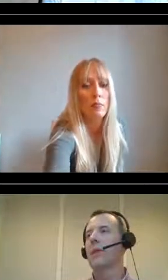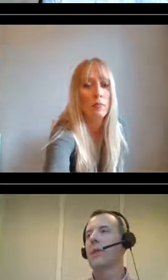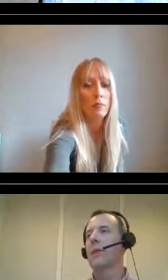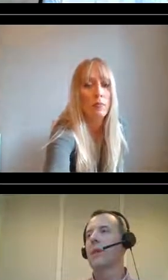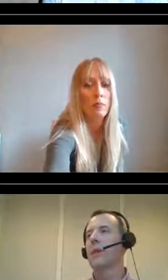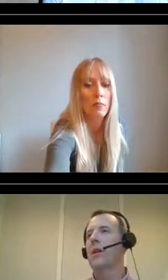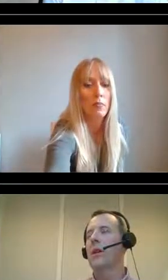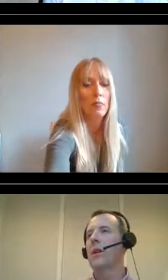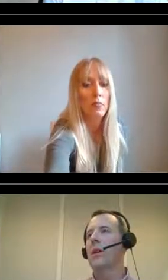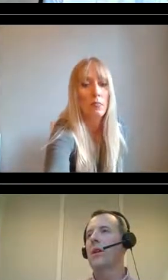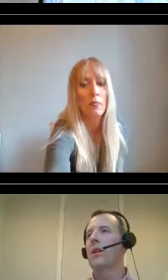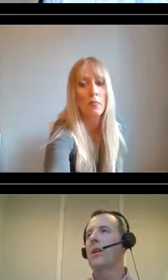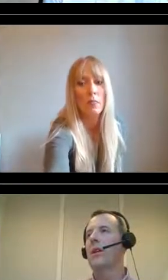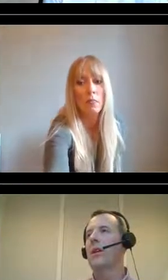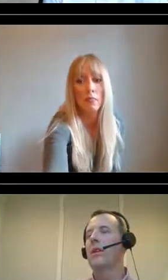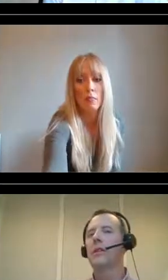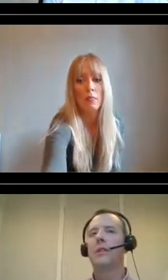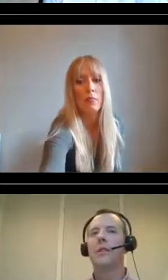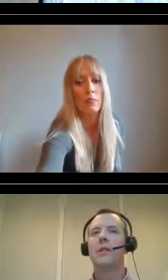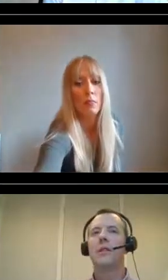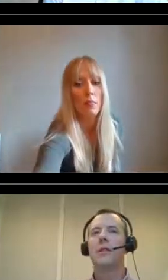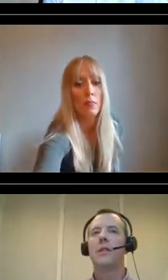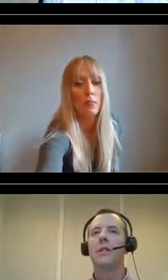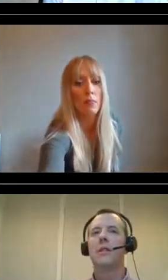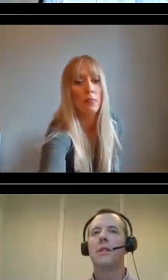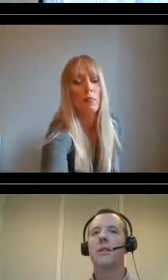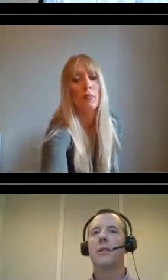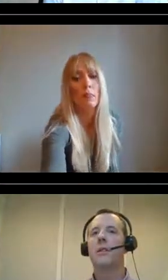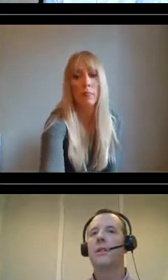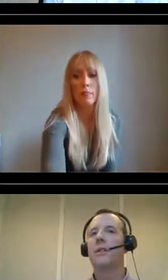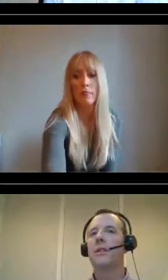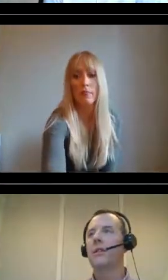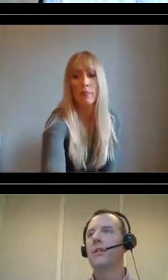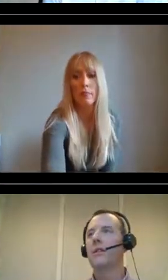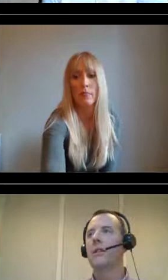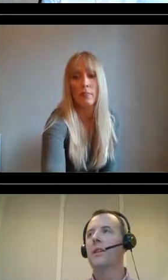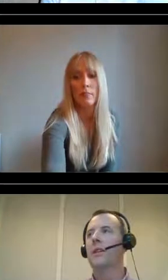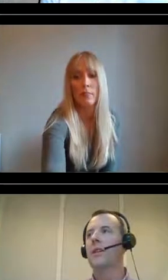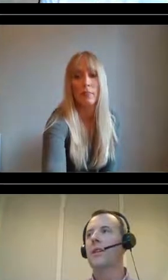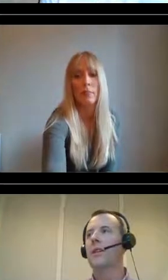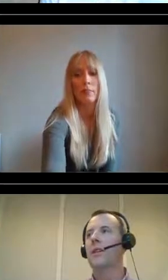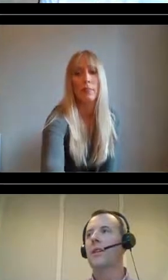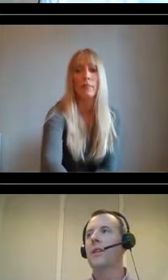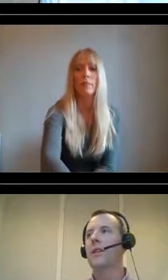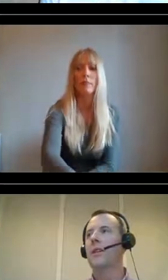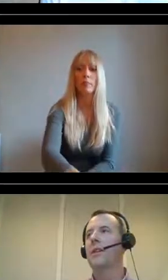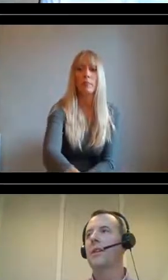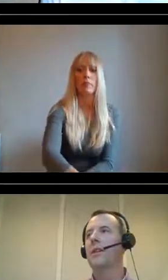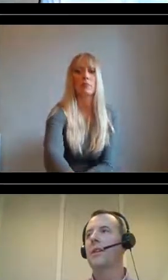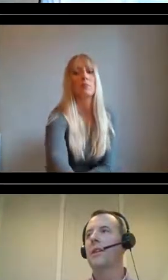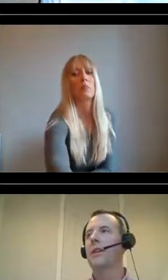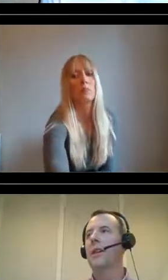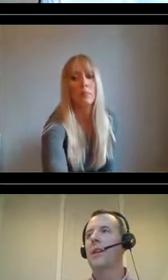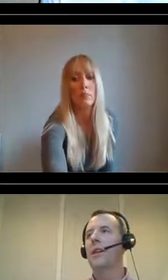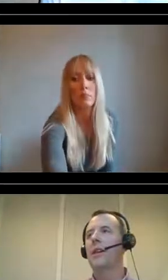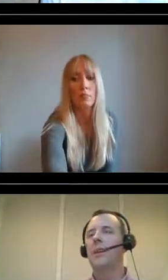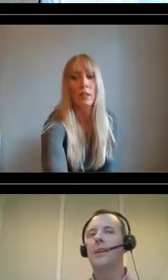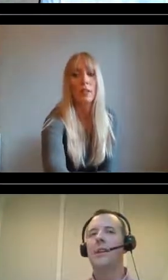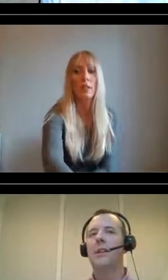Don't know if we might have lost Gary's sound there. Apologies if you've lost Gary's sound, as I know I